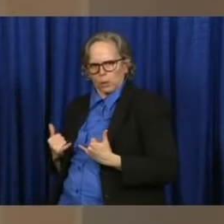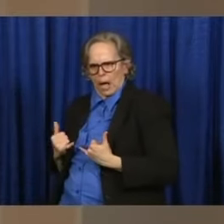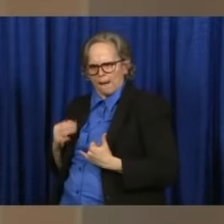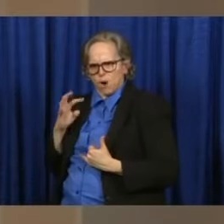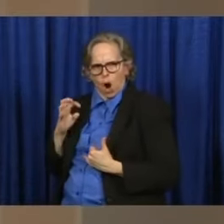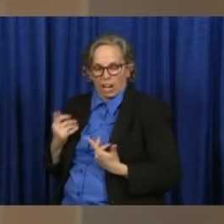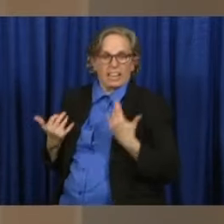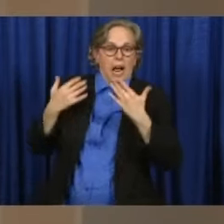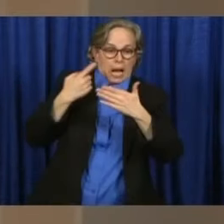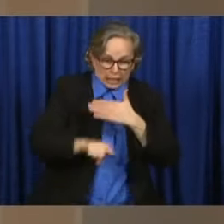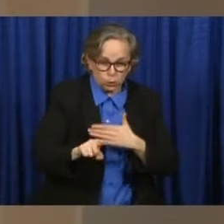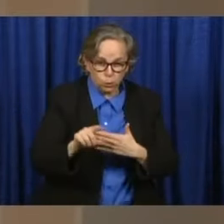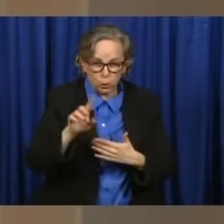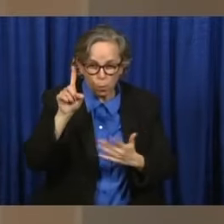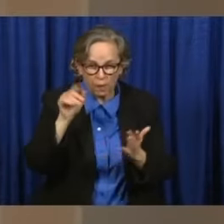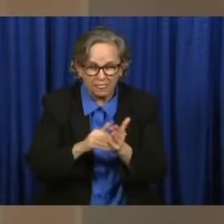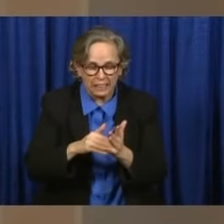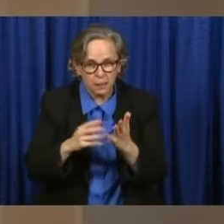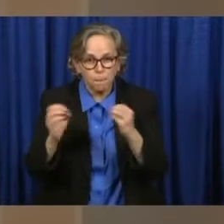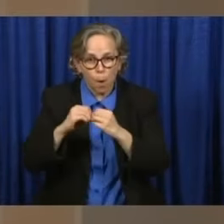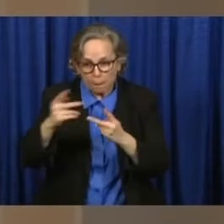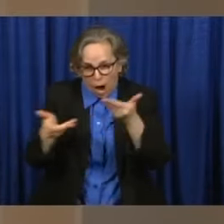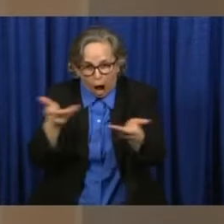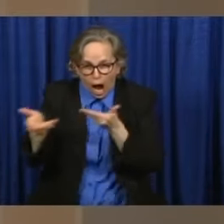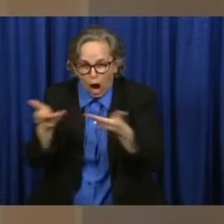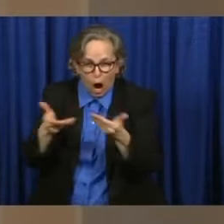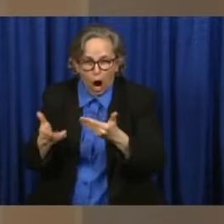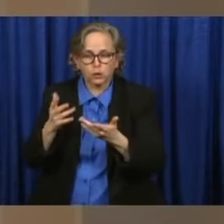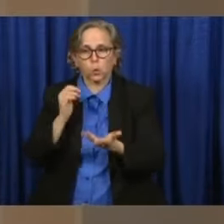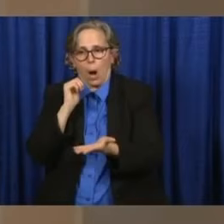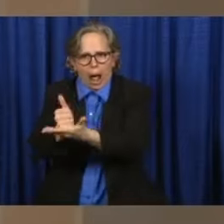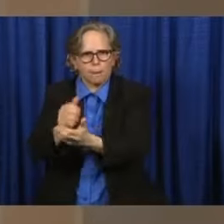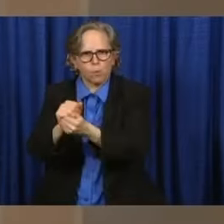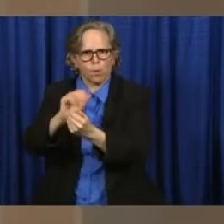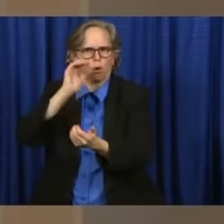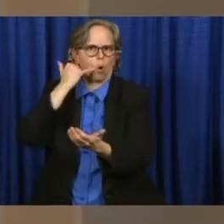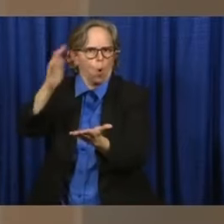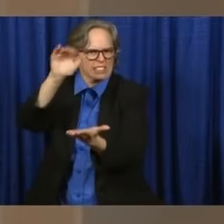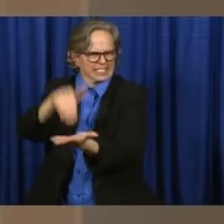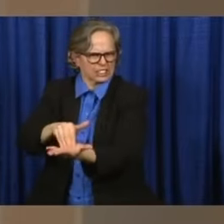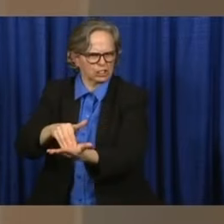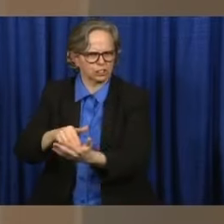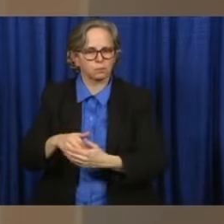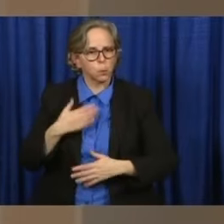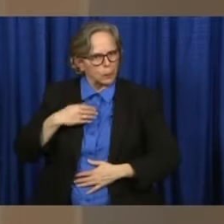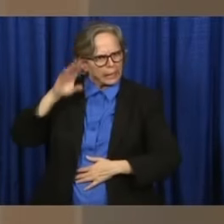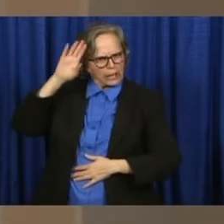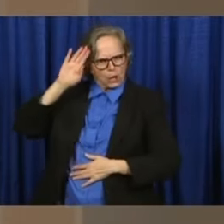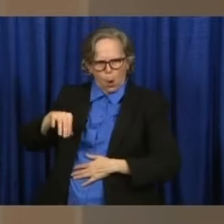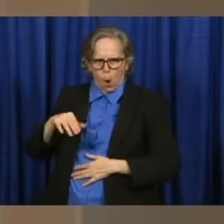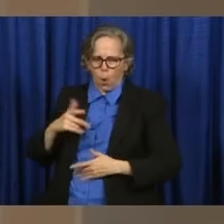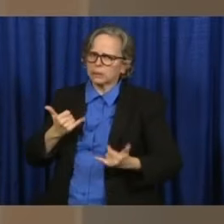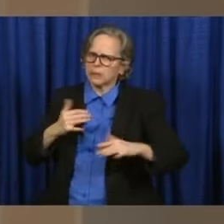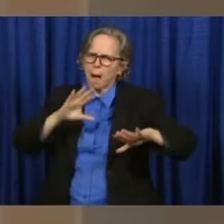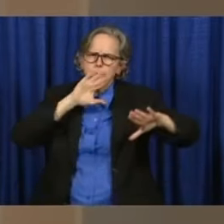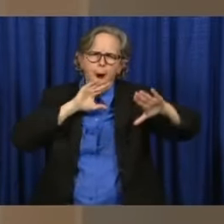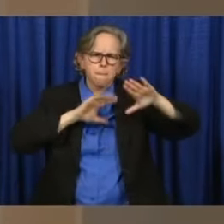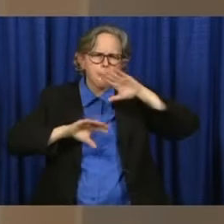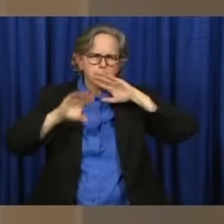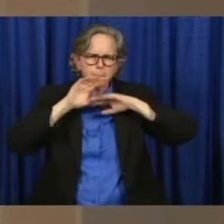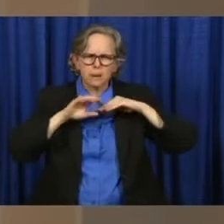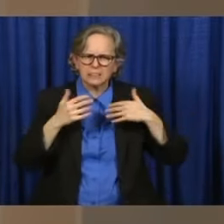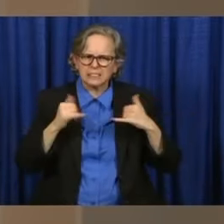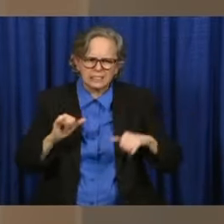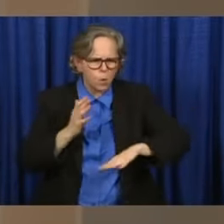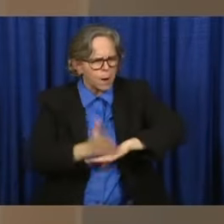can. But we know it's still, for some of you, not enough. It continues to improve. We're adding also